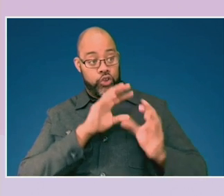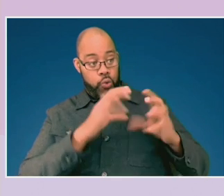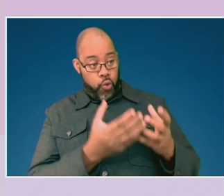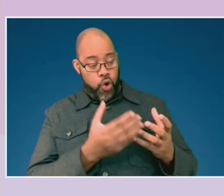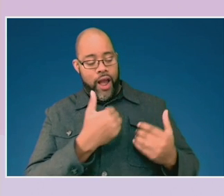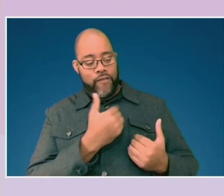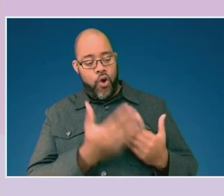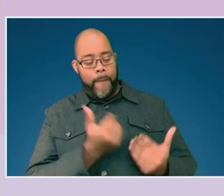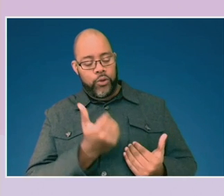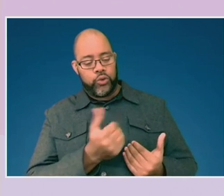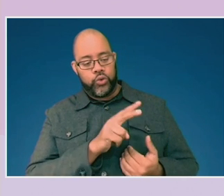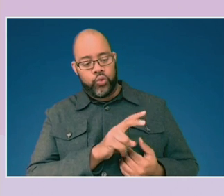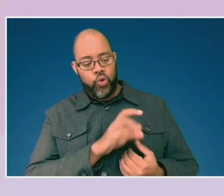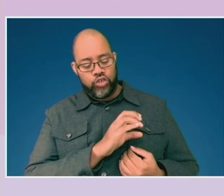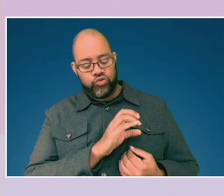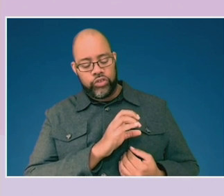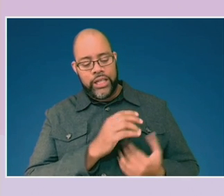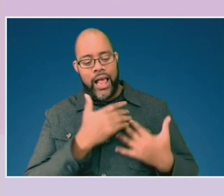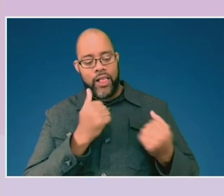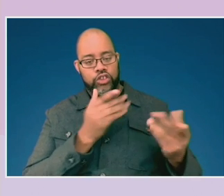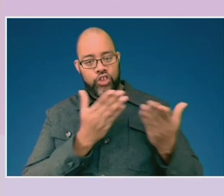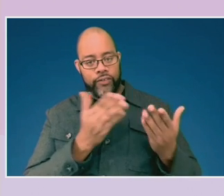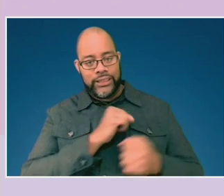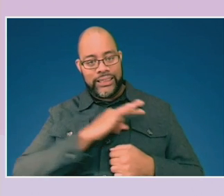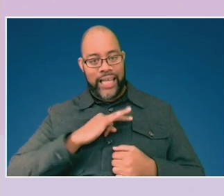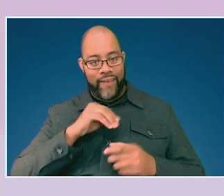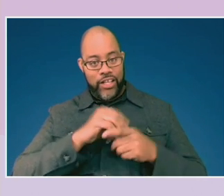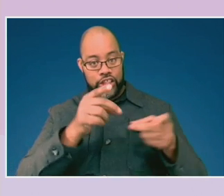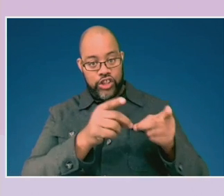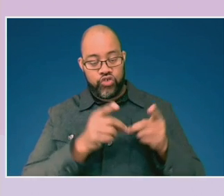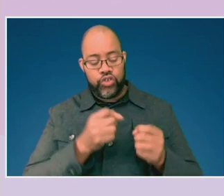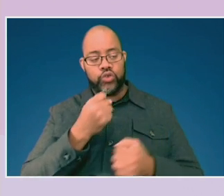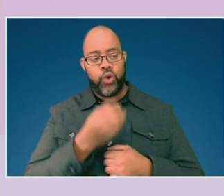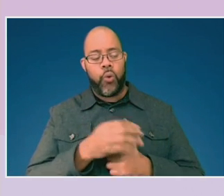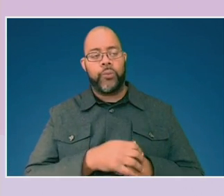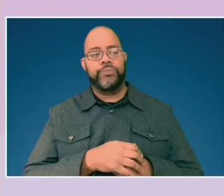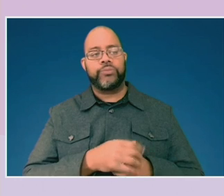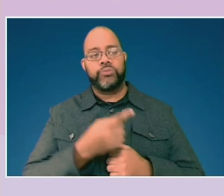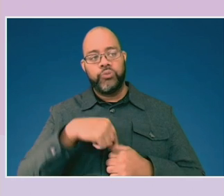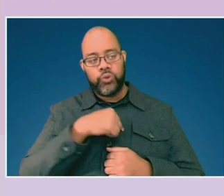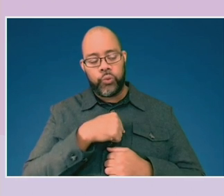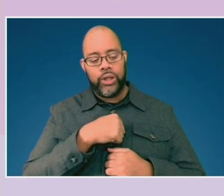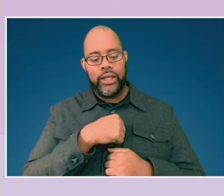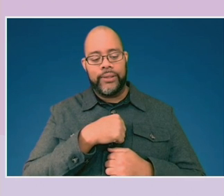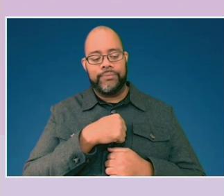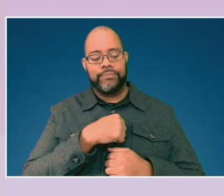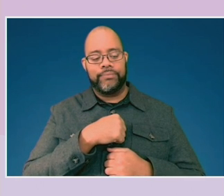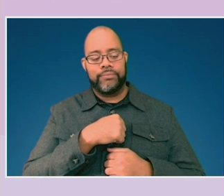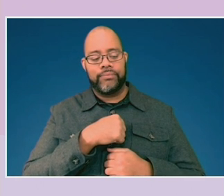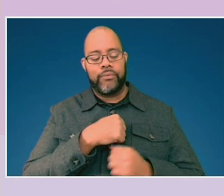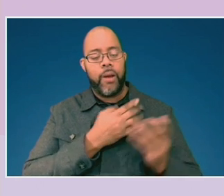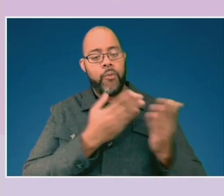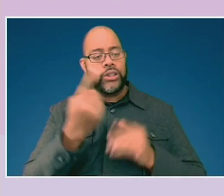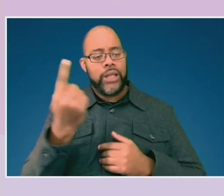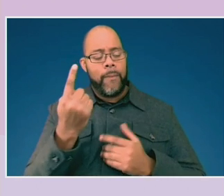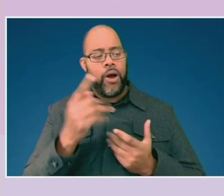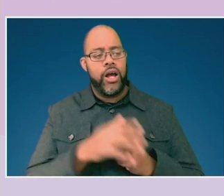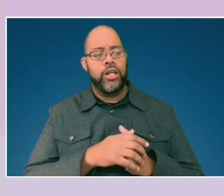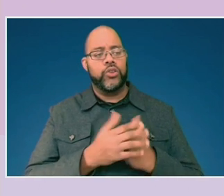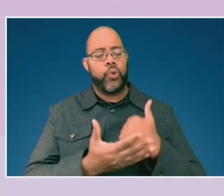almost 200 health service staff in our district. And so we brought somebody on to